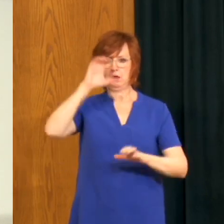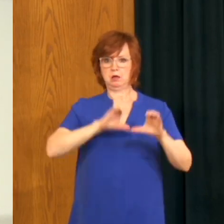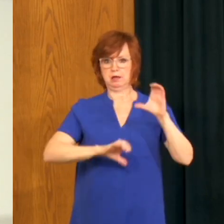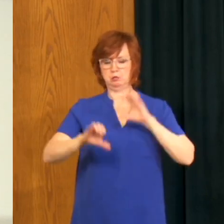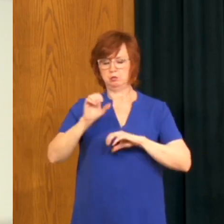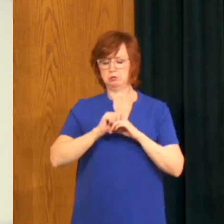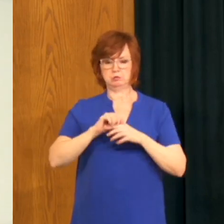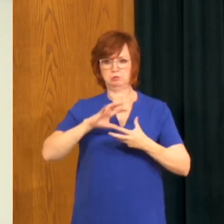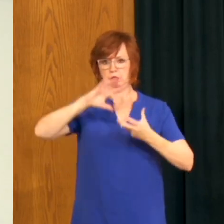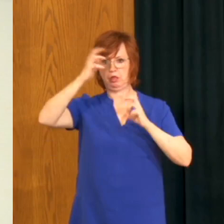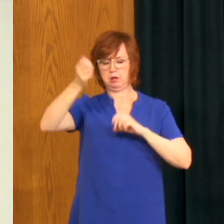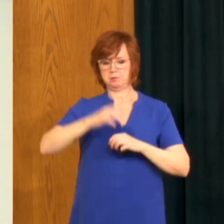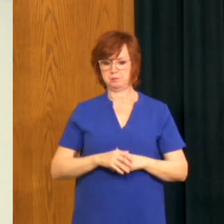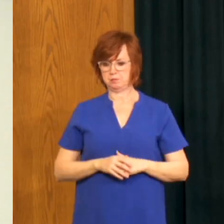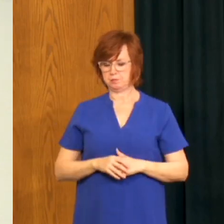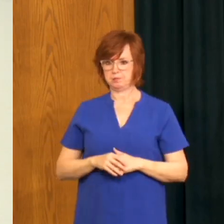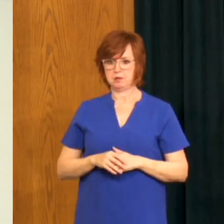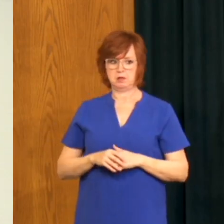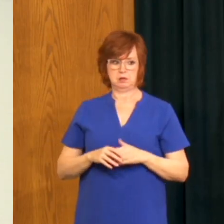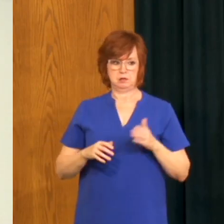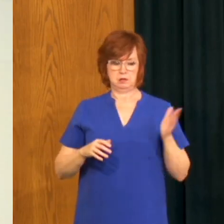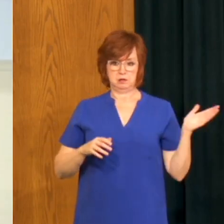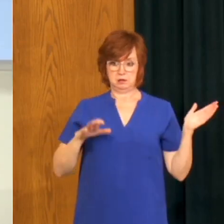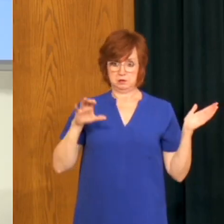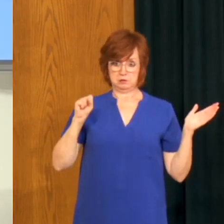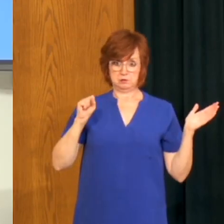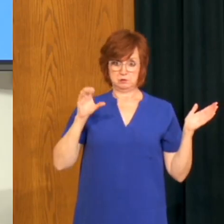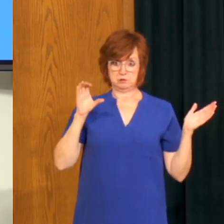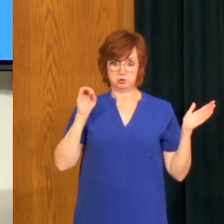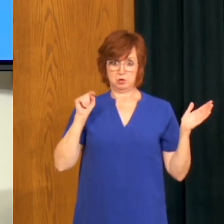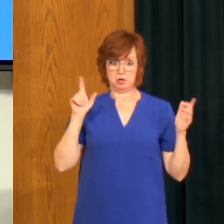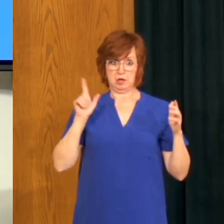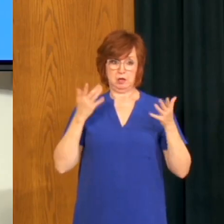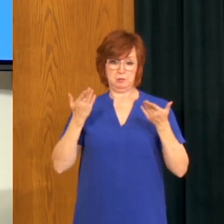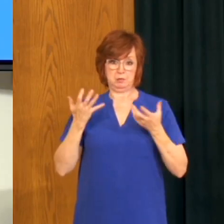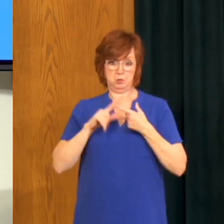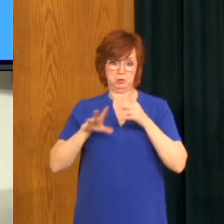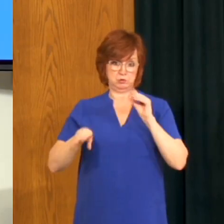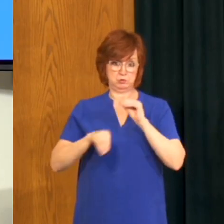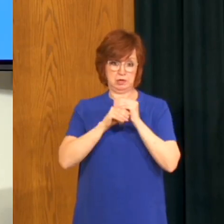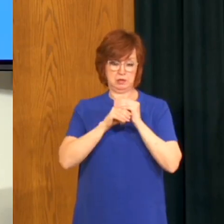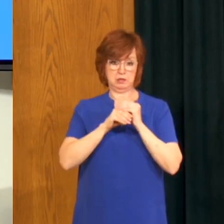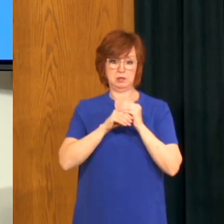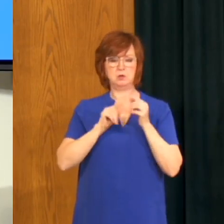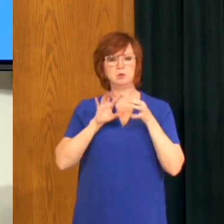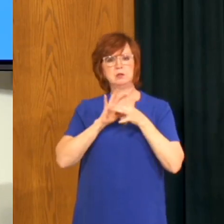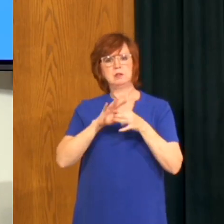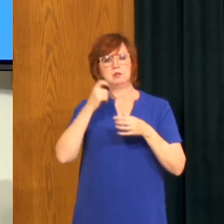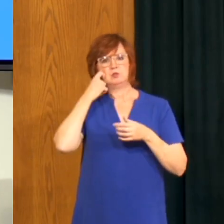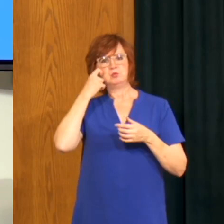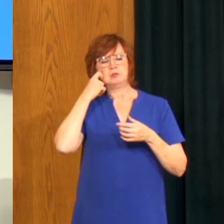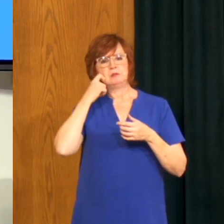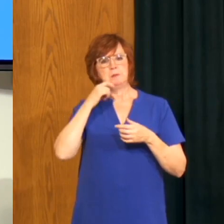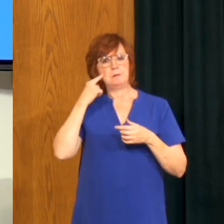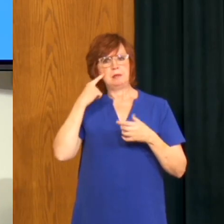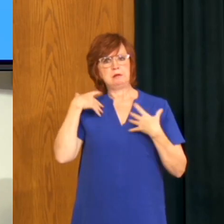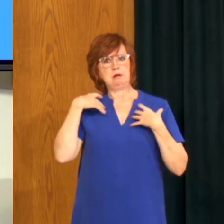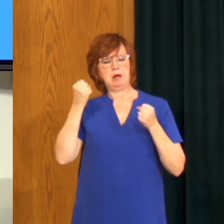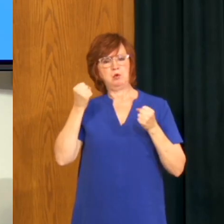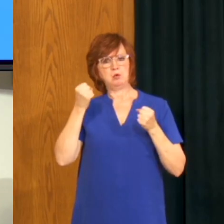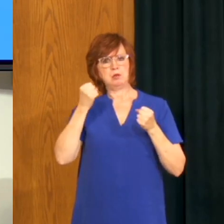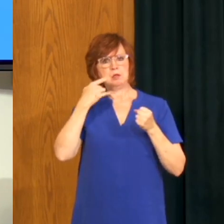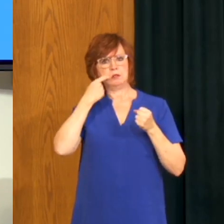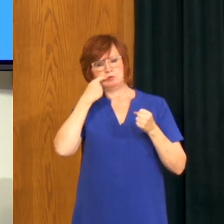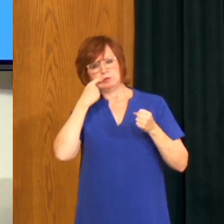I would just say, Scott, Livingstone may have something to add with respect to our mental health and addictions offerings here in the